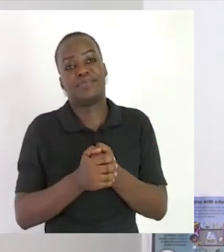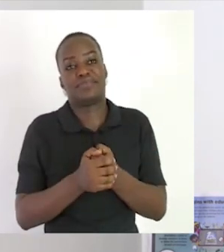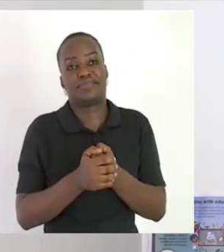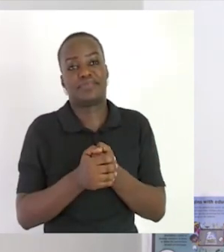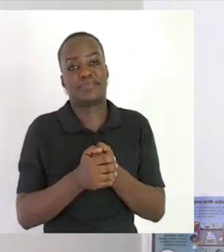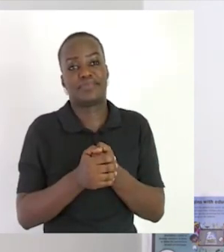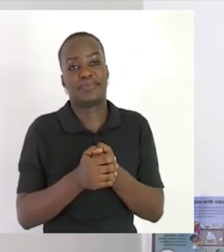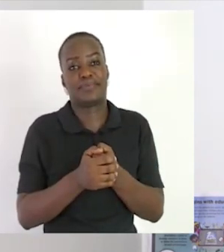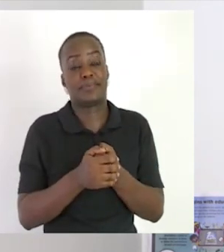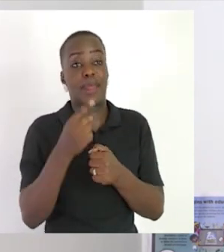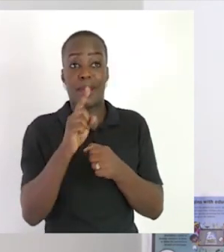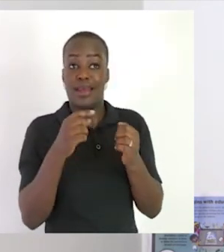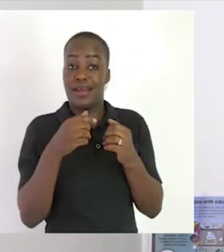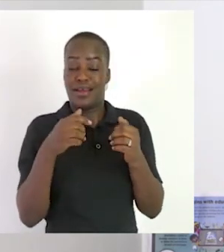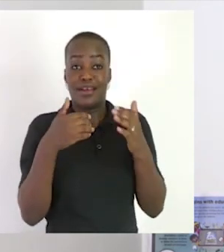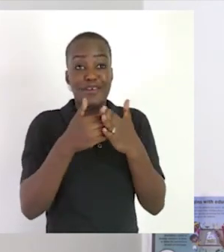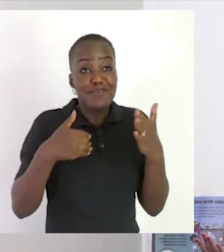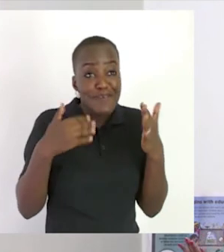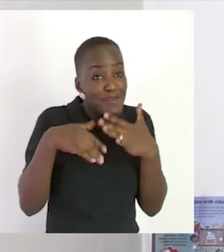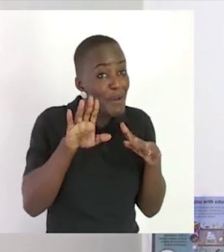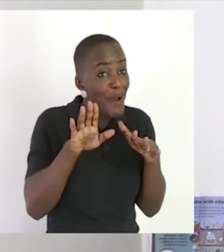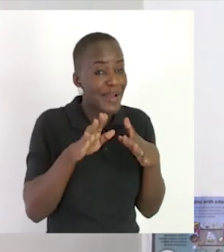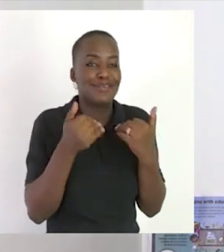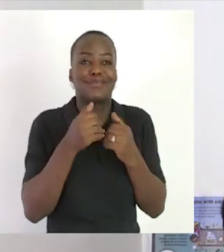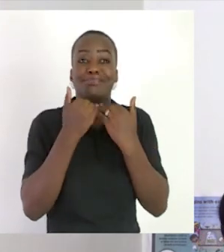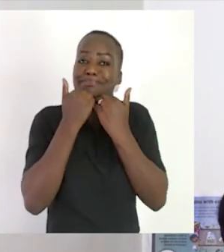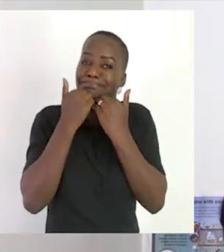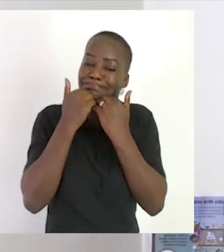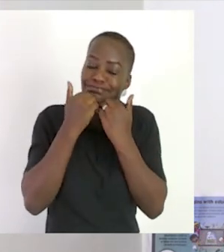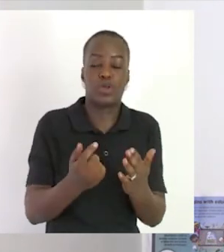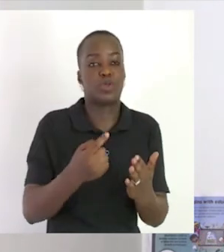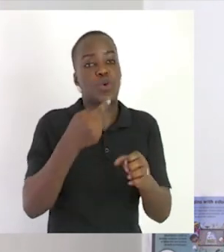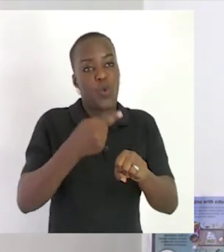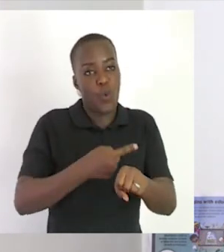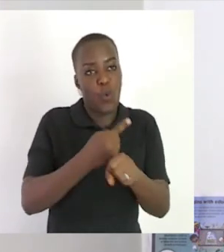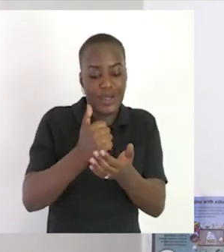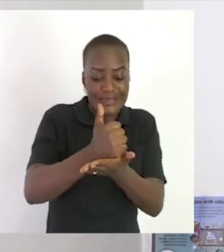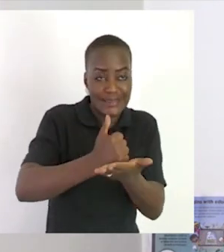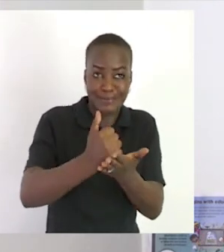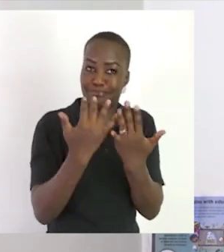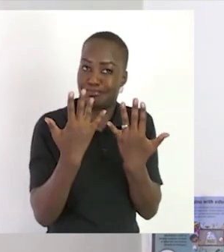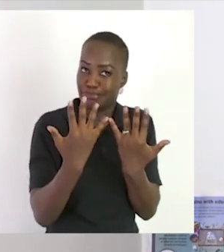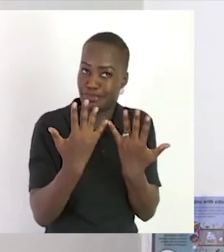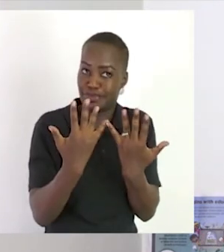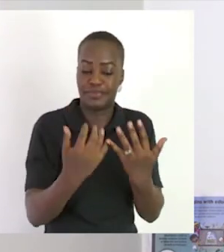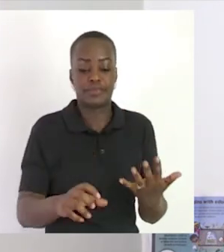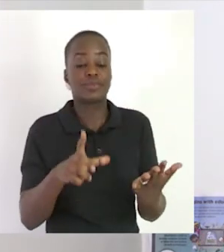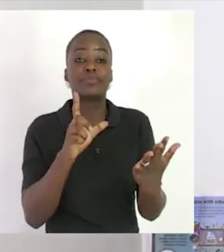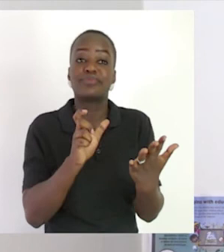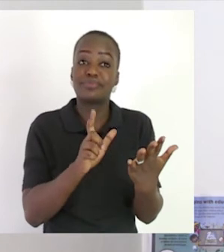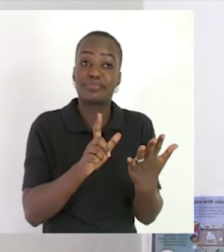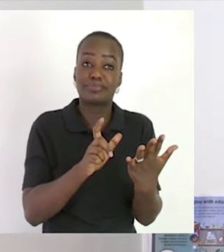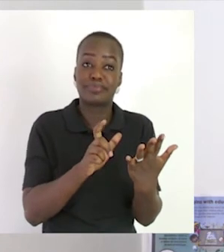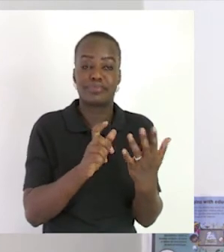well. But before we go, it's important for us to sanitize our hands. So let us take our sanitizer.